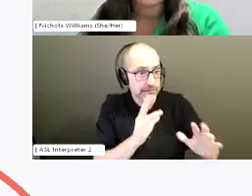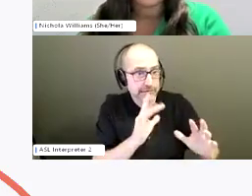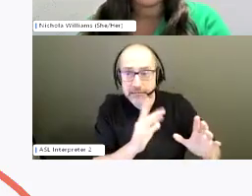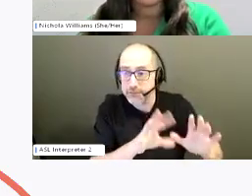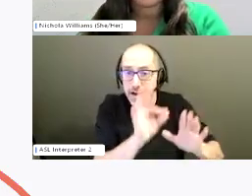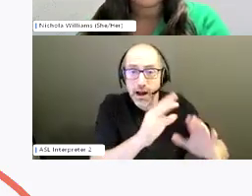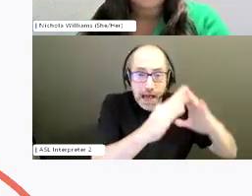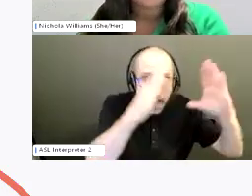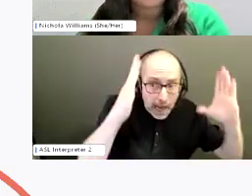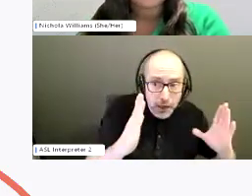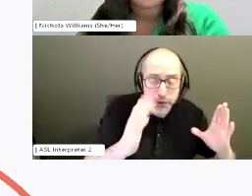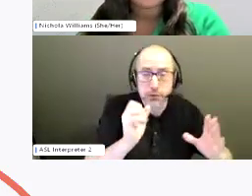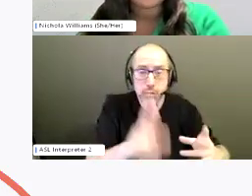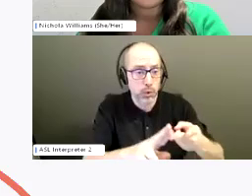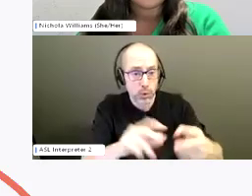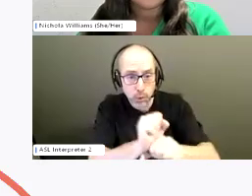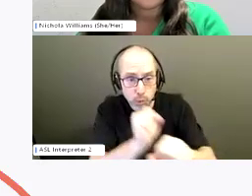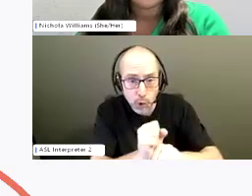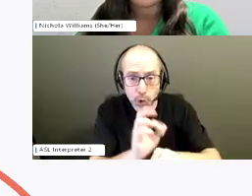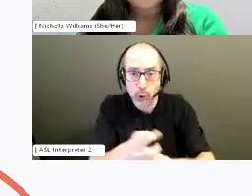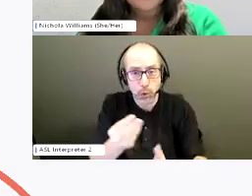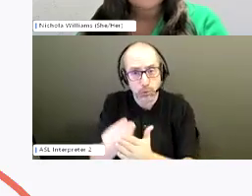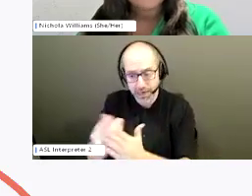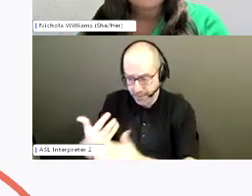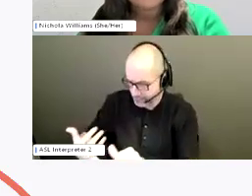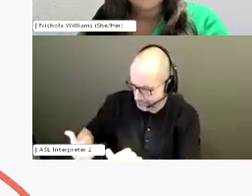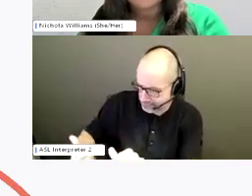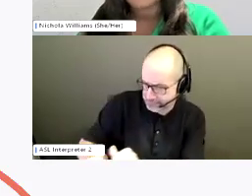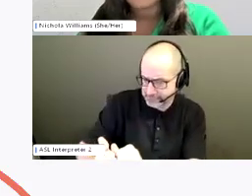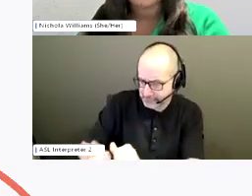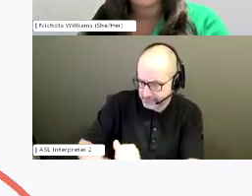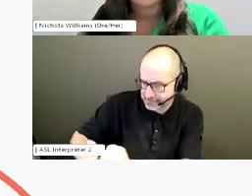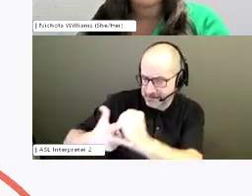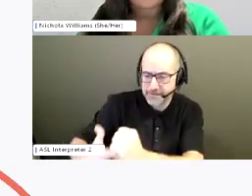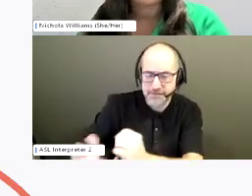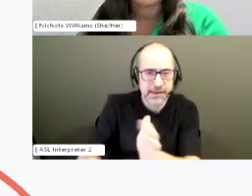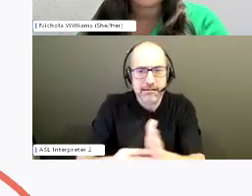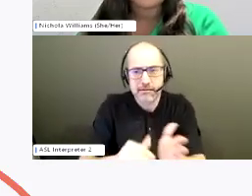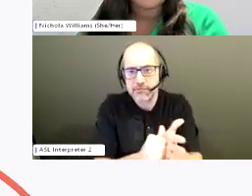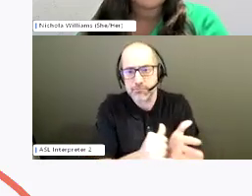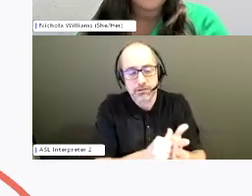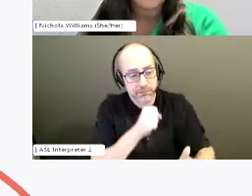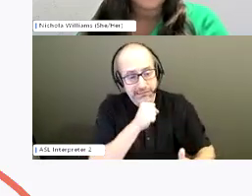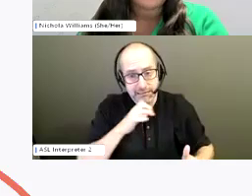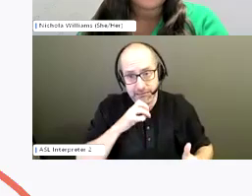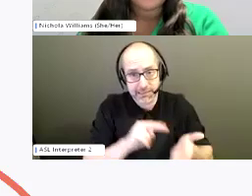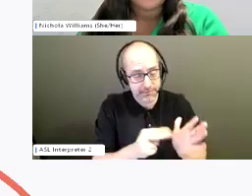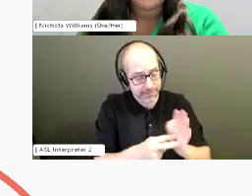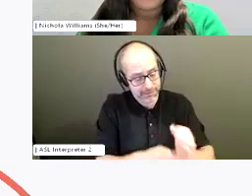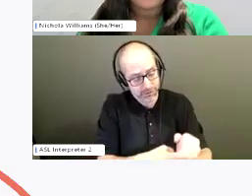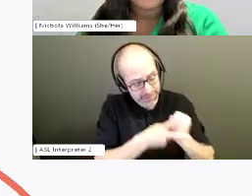employment, or rebuild financial stability. For senior survivors, economic abuse can impact savings and